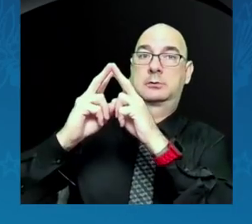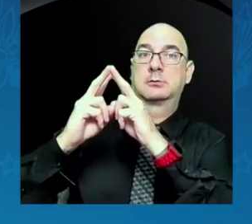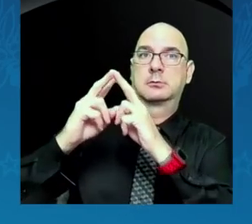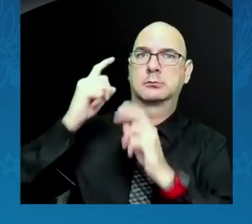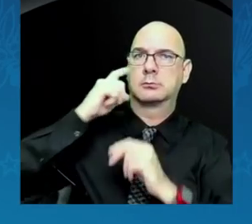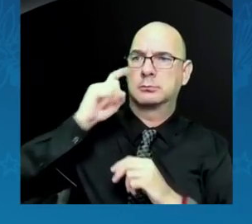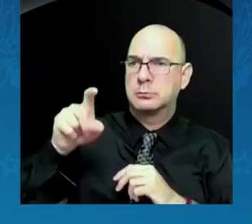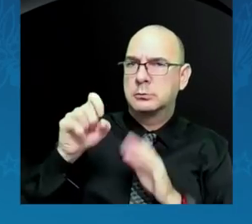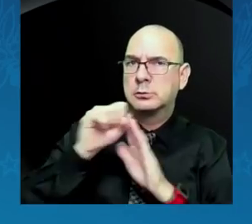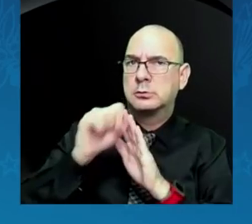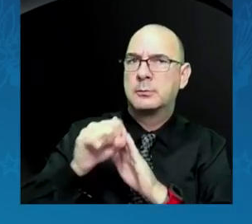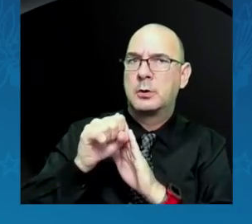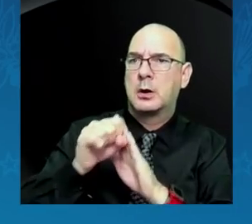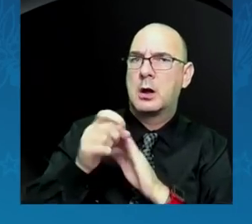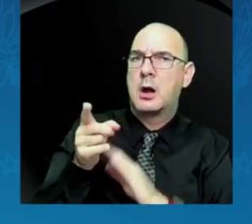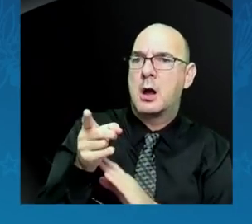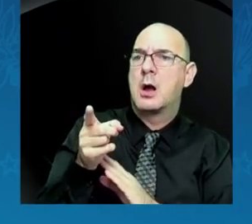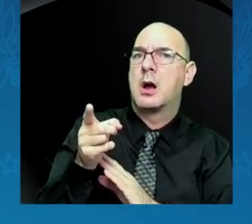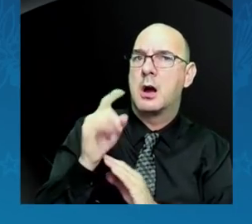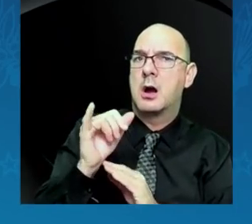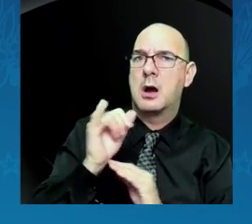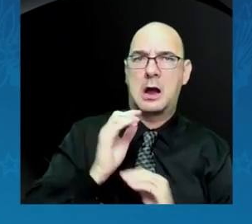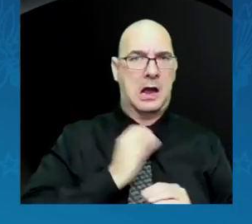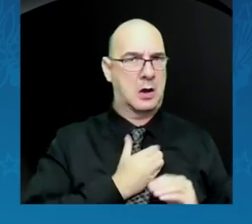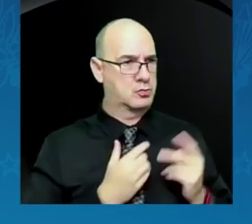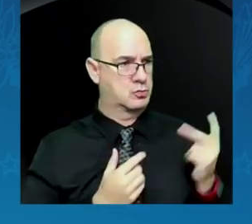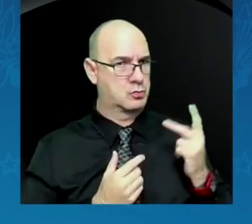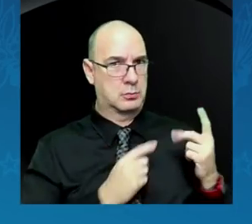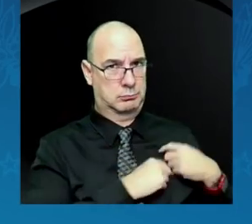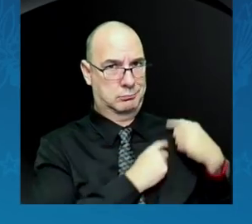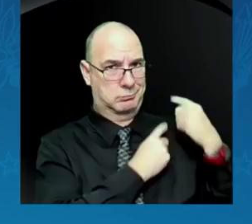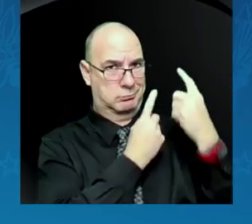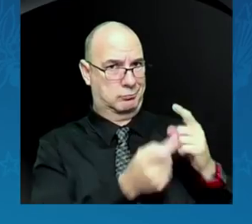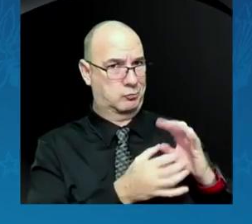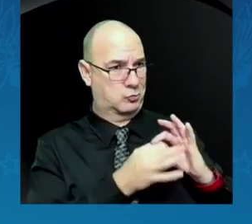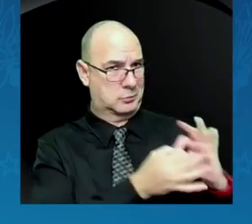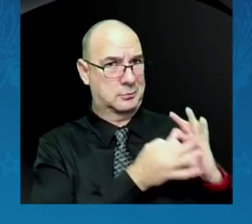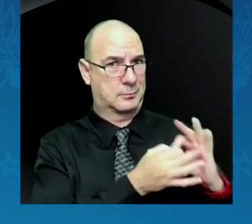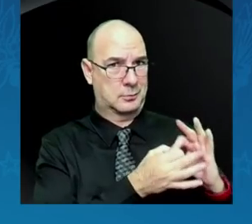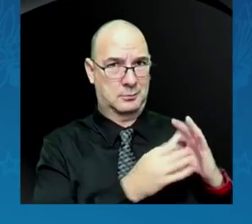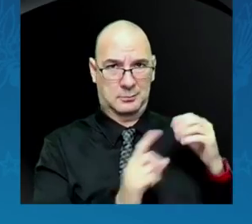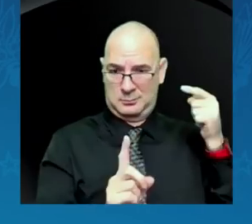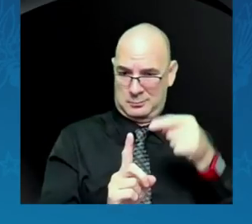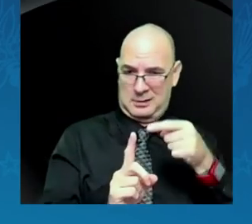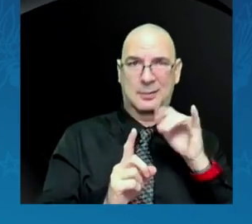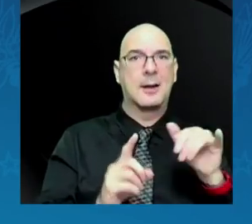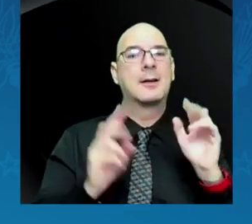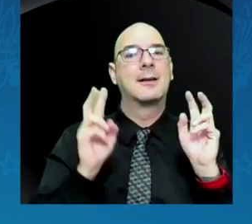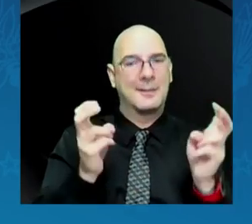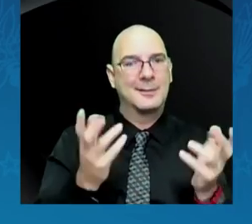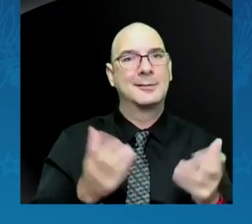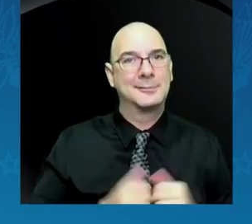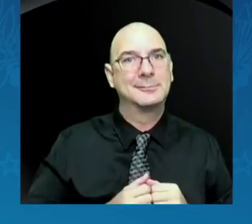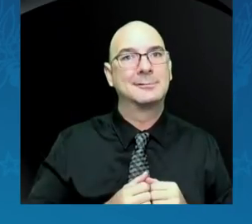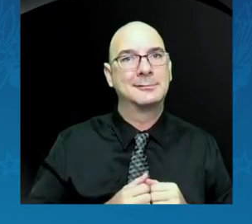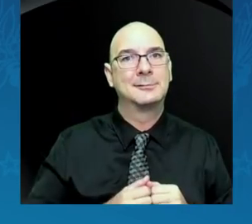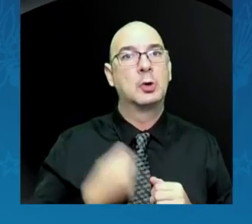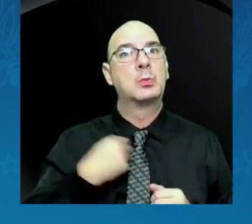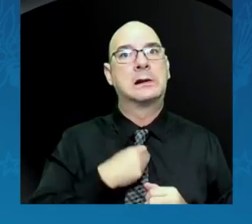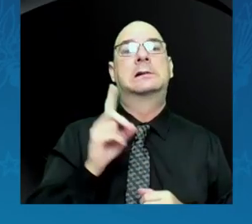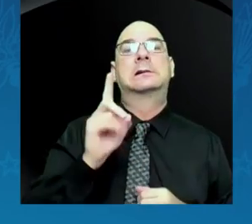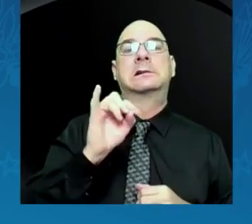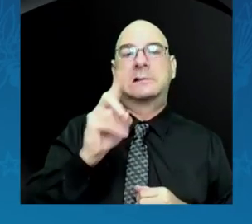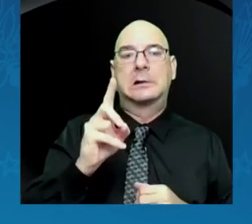had on that issue. And so we did discuss our partnership as it relates to defense. We